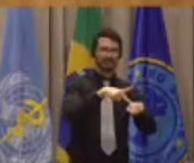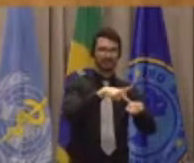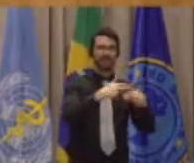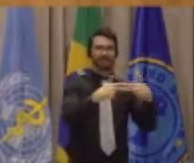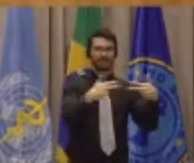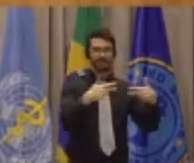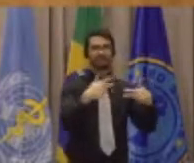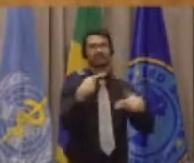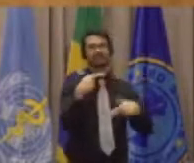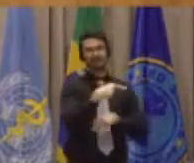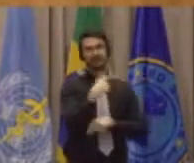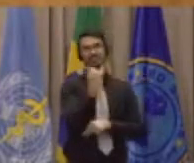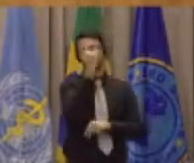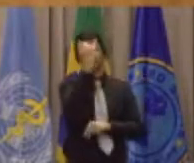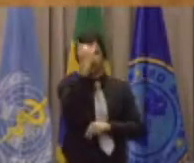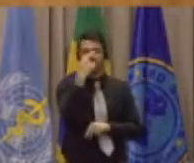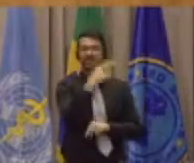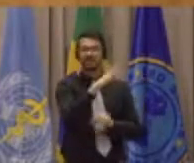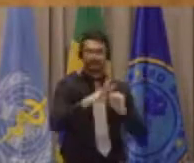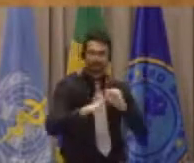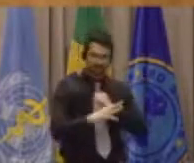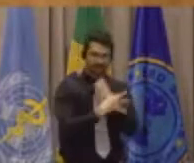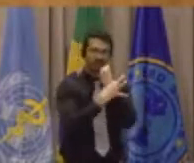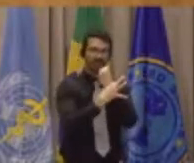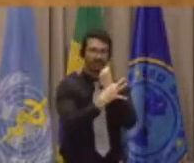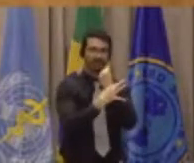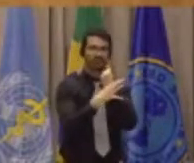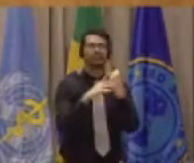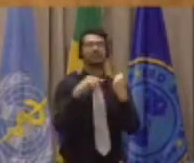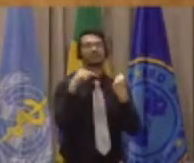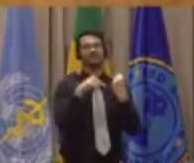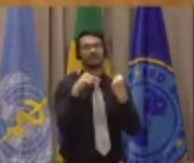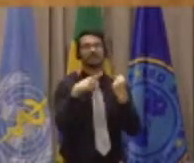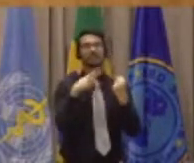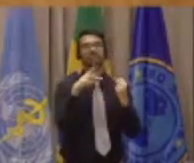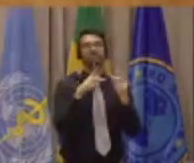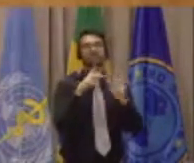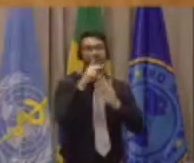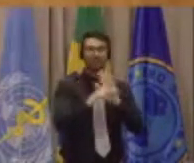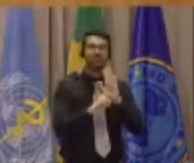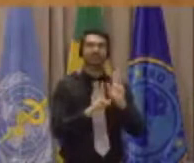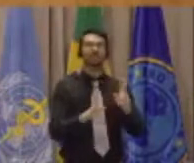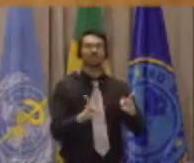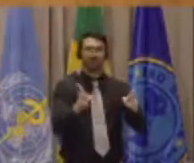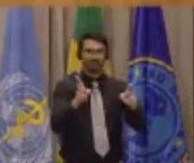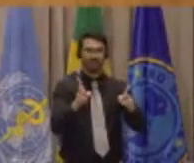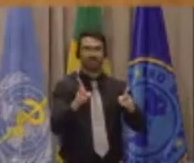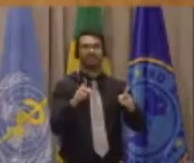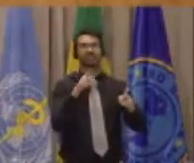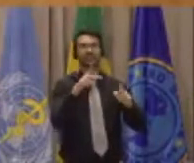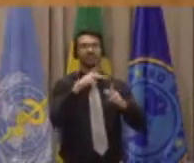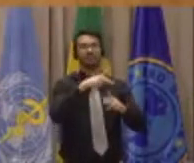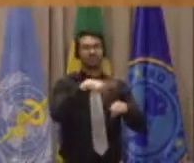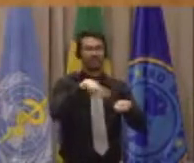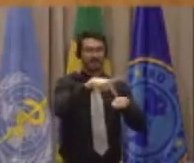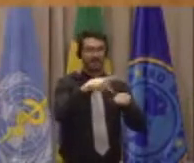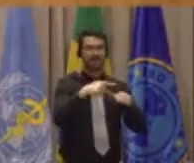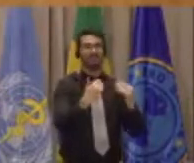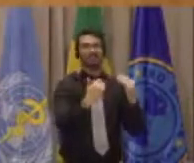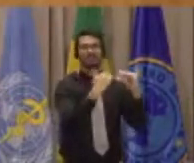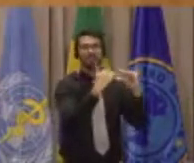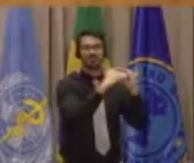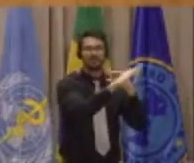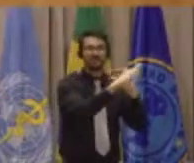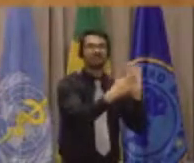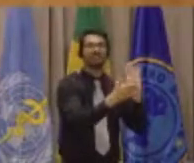information. That's important to assure the trustworthy of this project. One